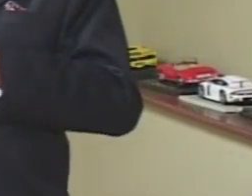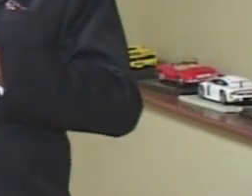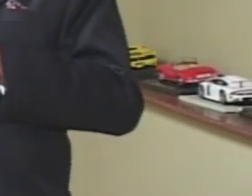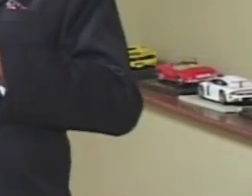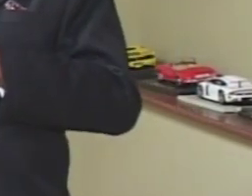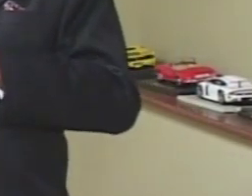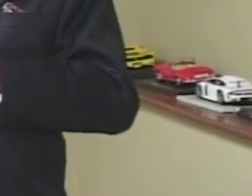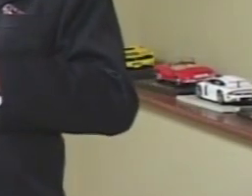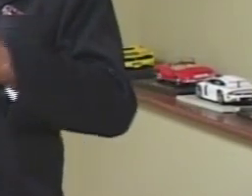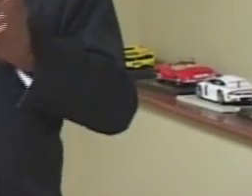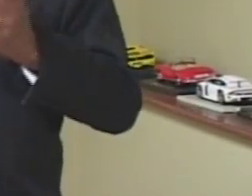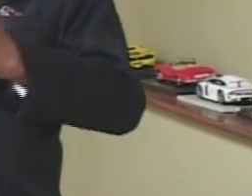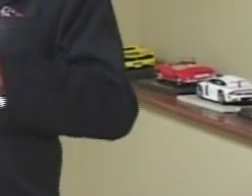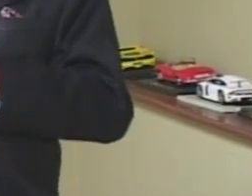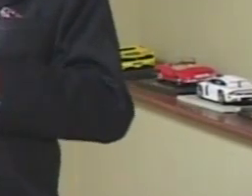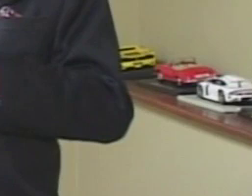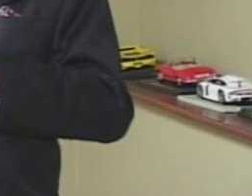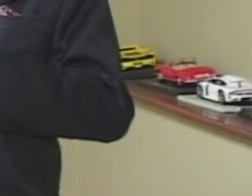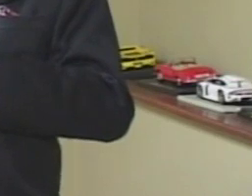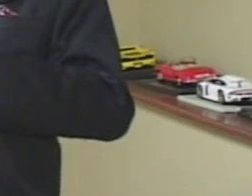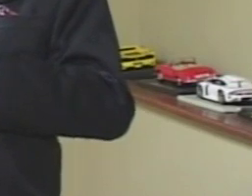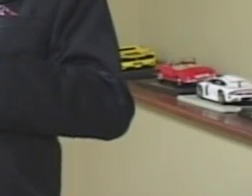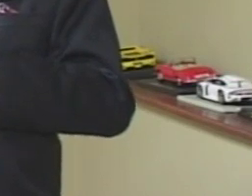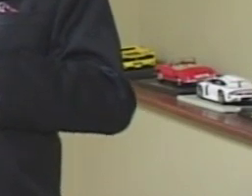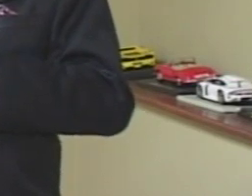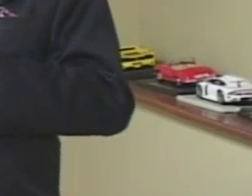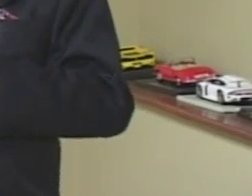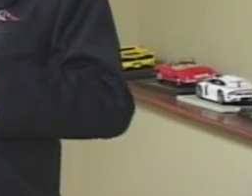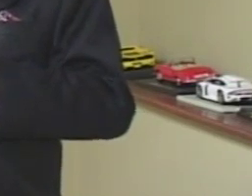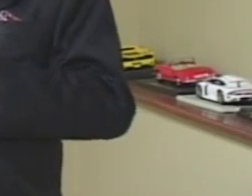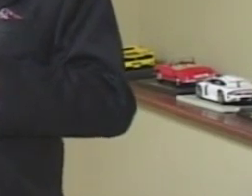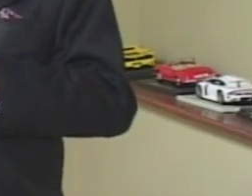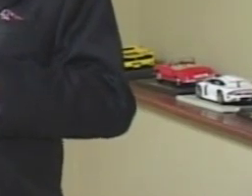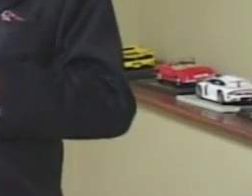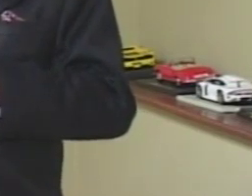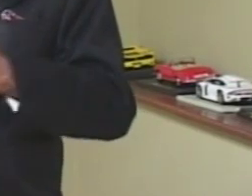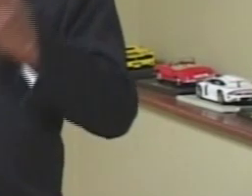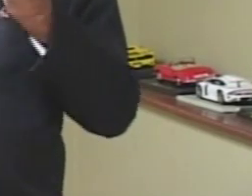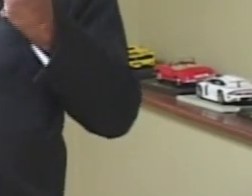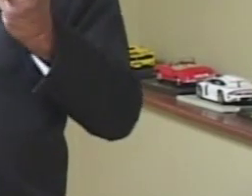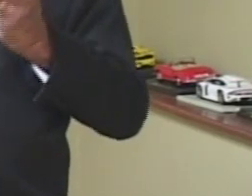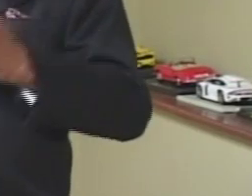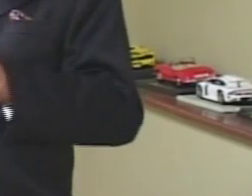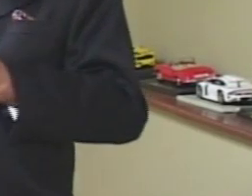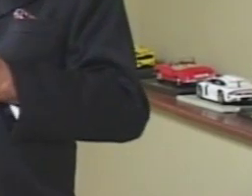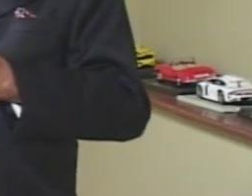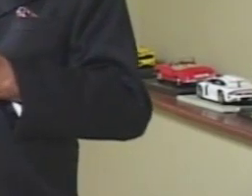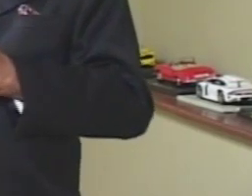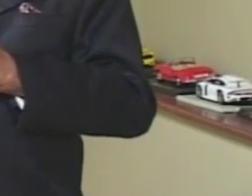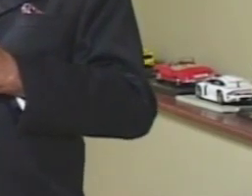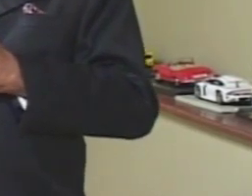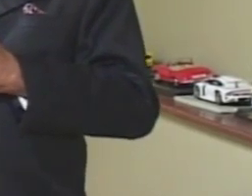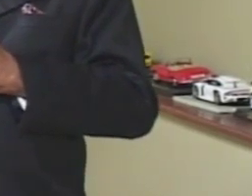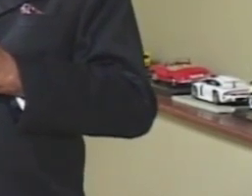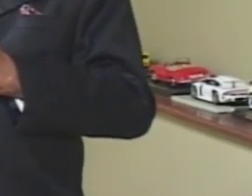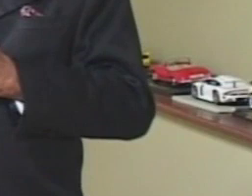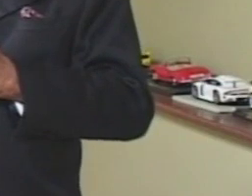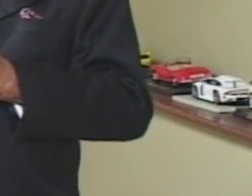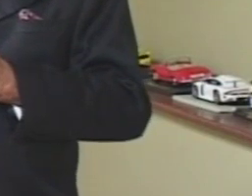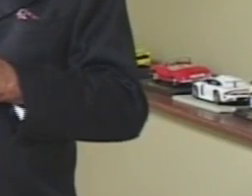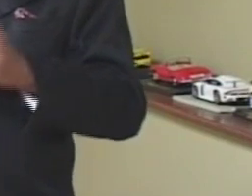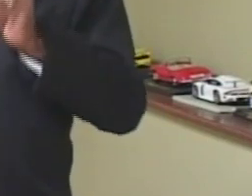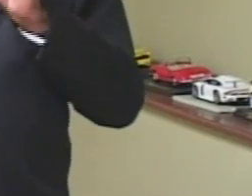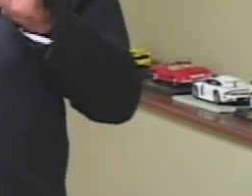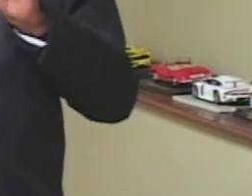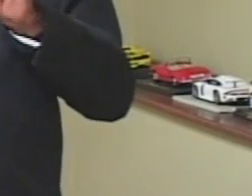son, our pastor here at Holy Trinity, the elder Nathaniel Wells III. The Lord laid it on his